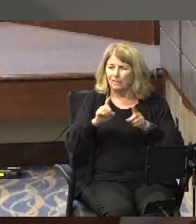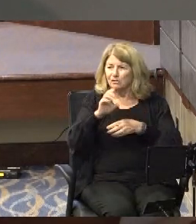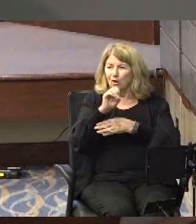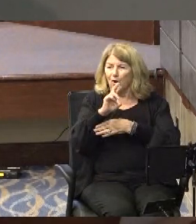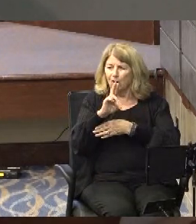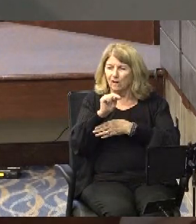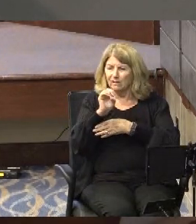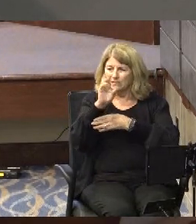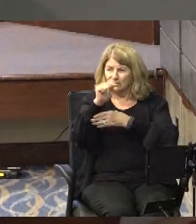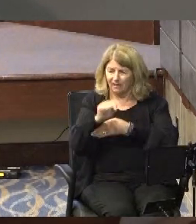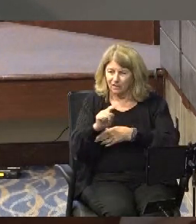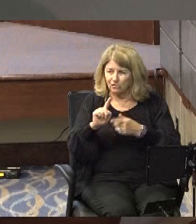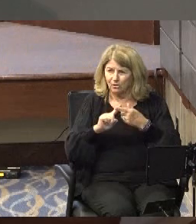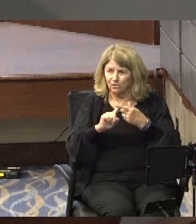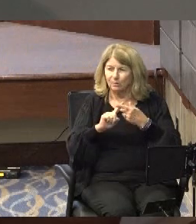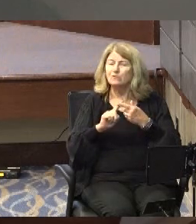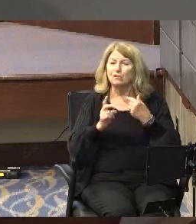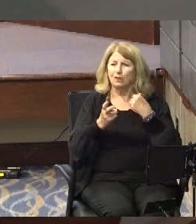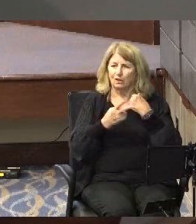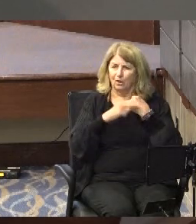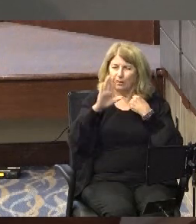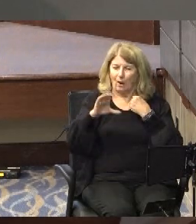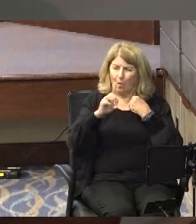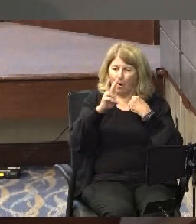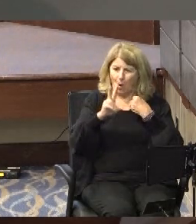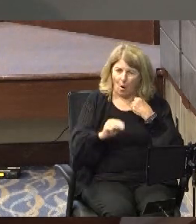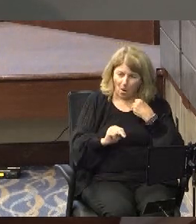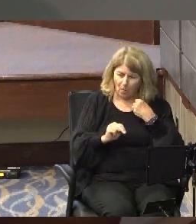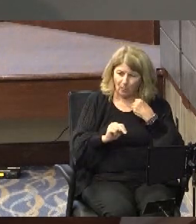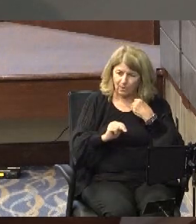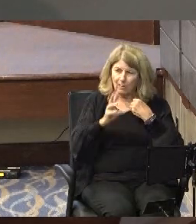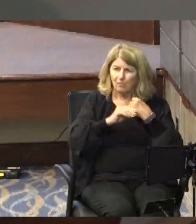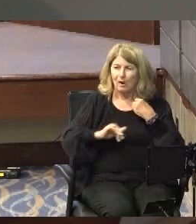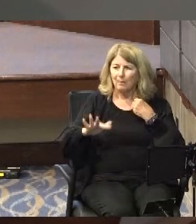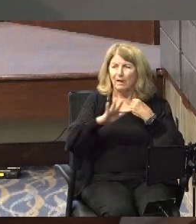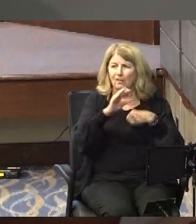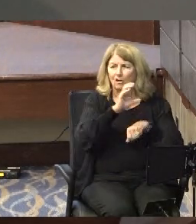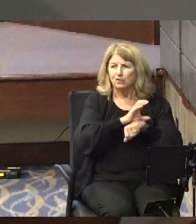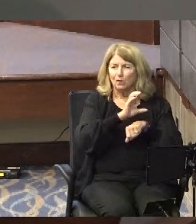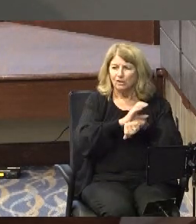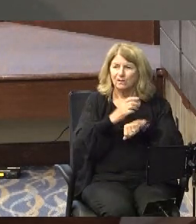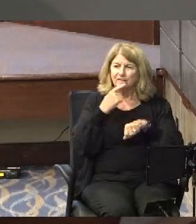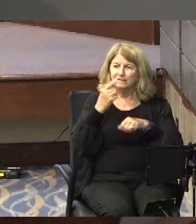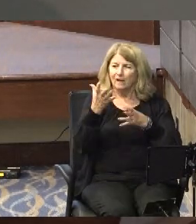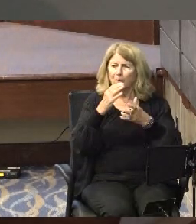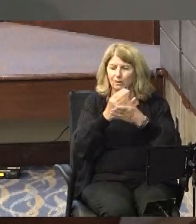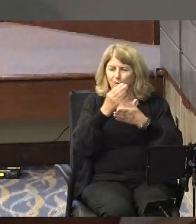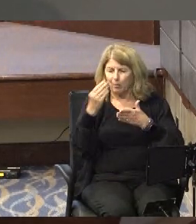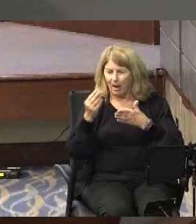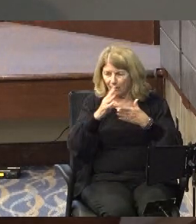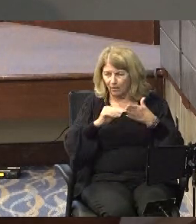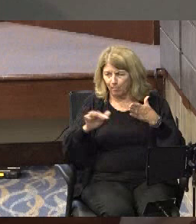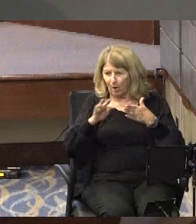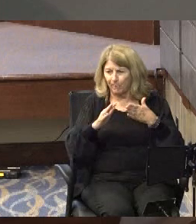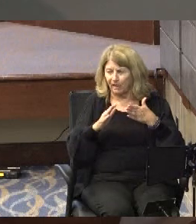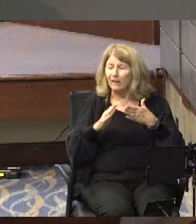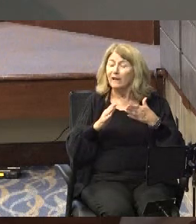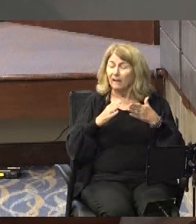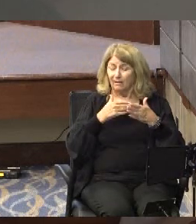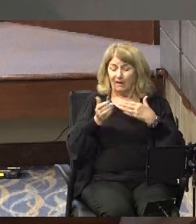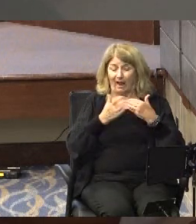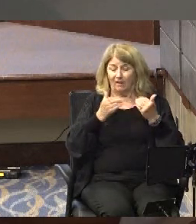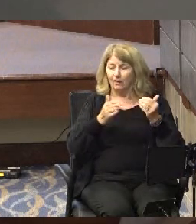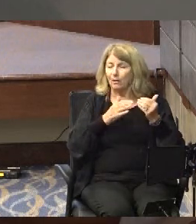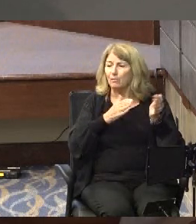to secure their own contract on the property. The church has continued to express their desire to purchase the property even after the Planning and Zoning Commission